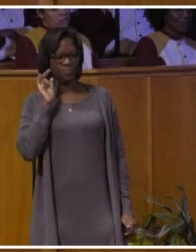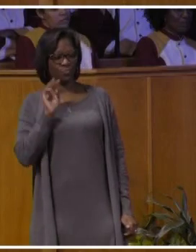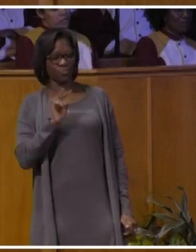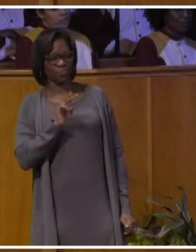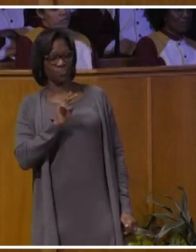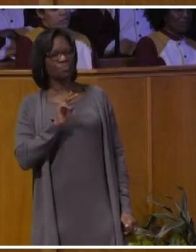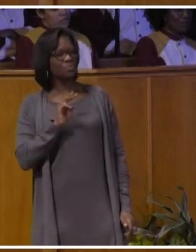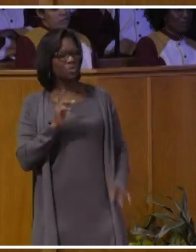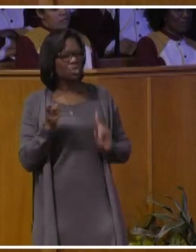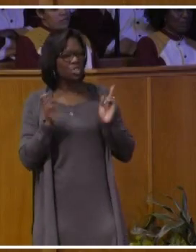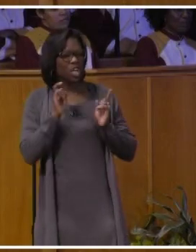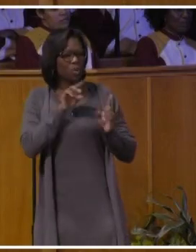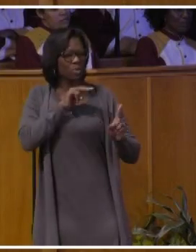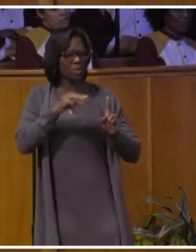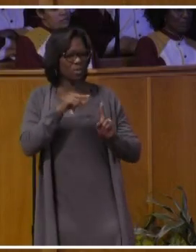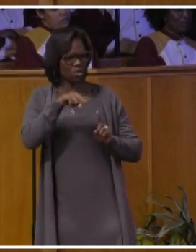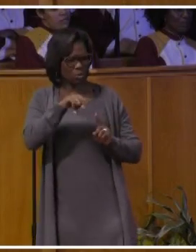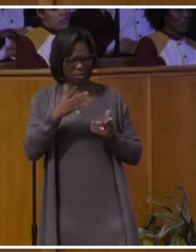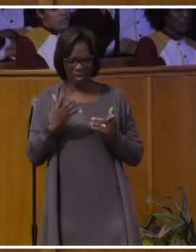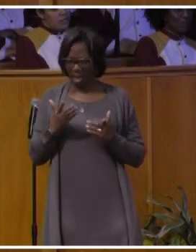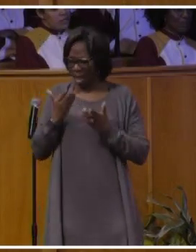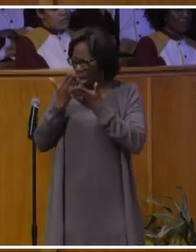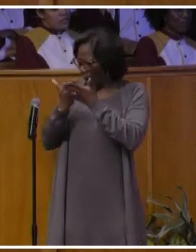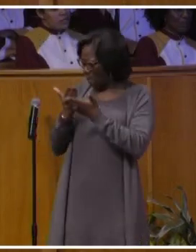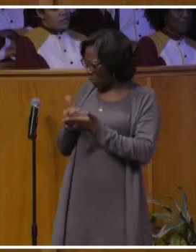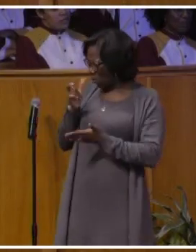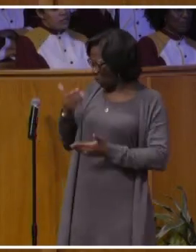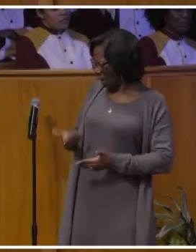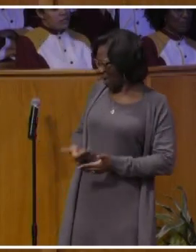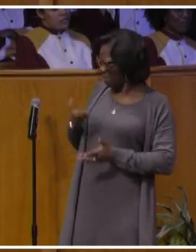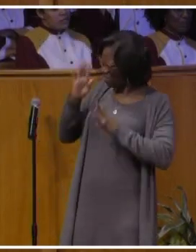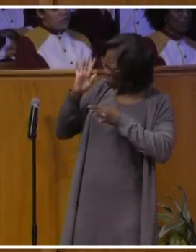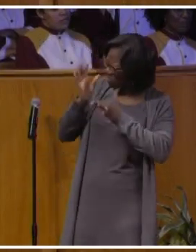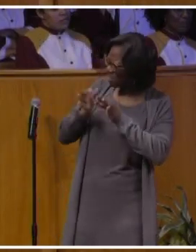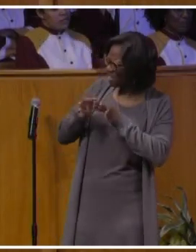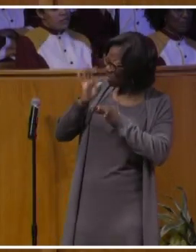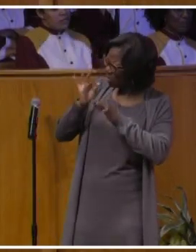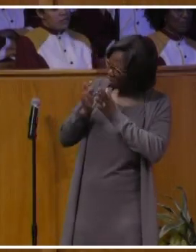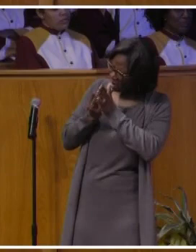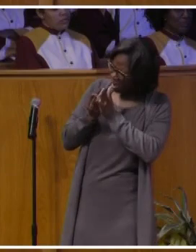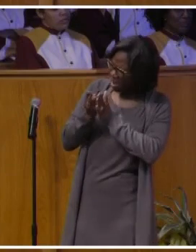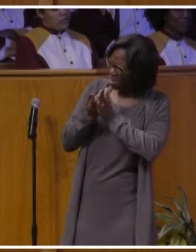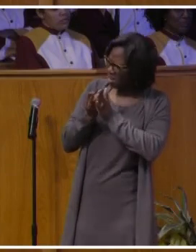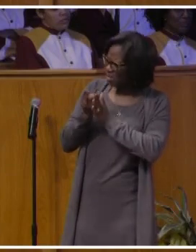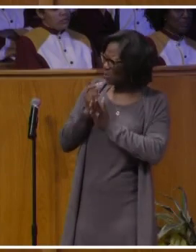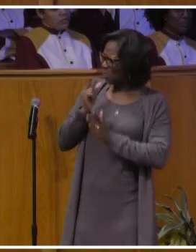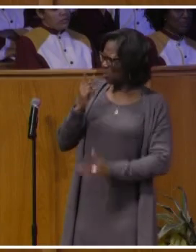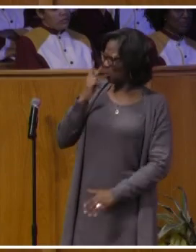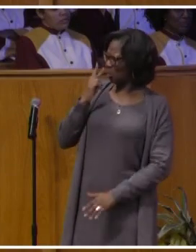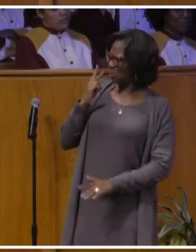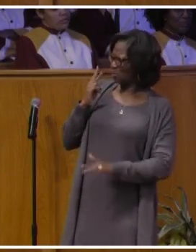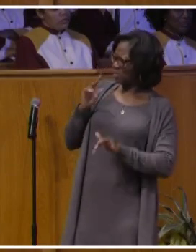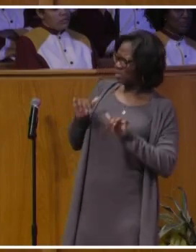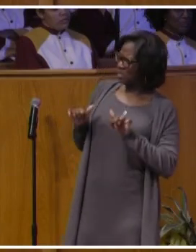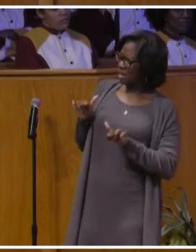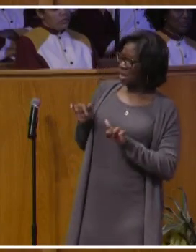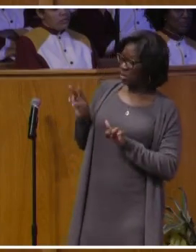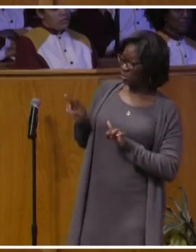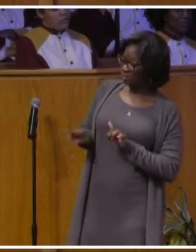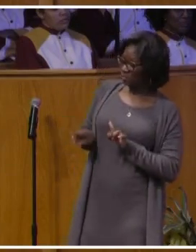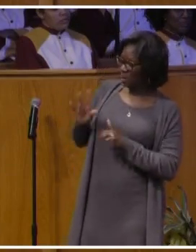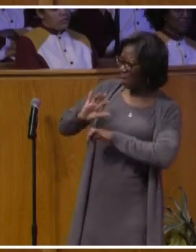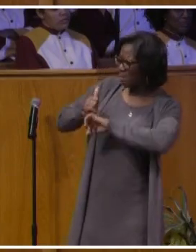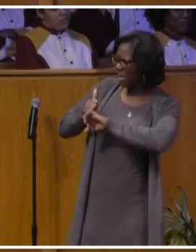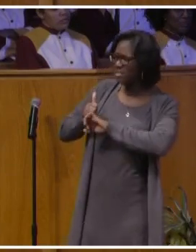When you have shown yourself faithful to someone who doubts you based off